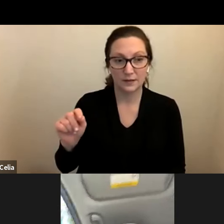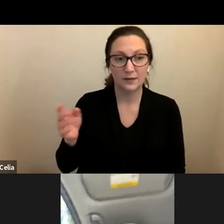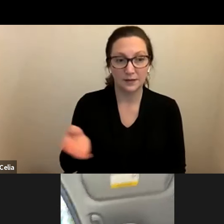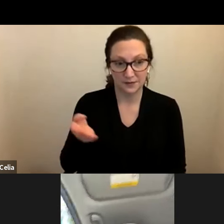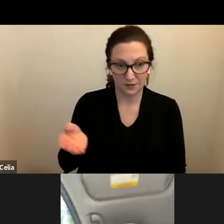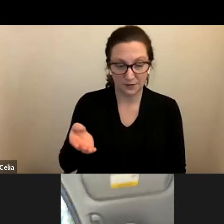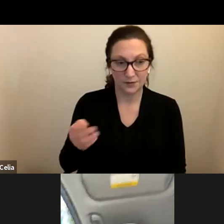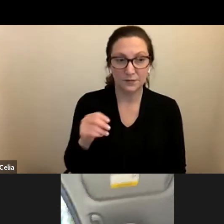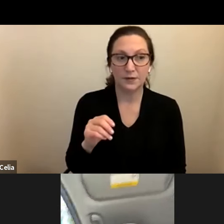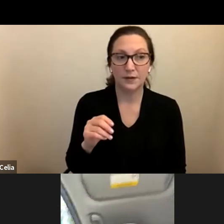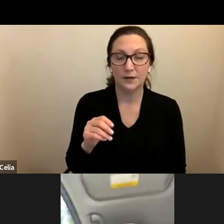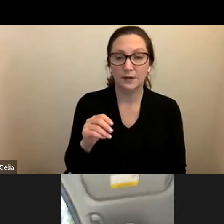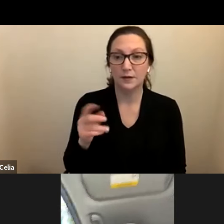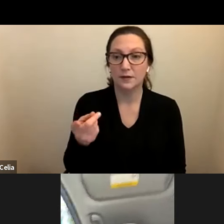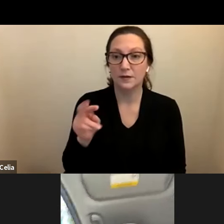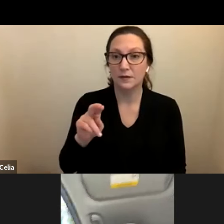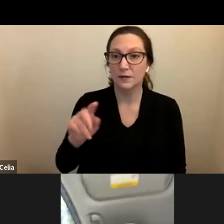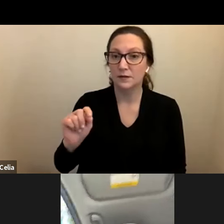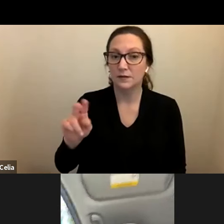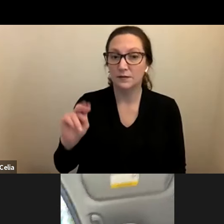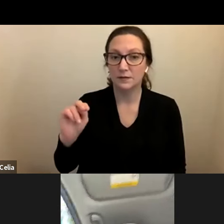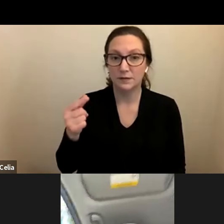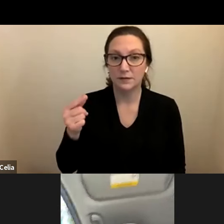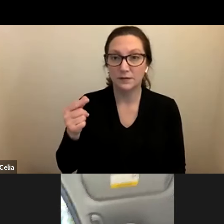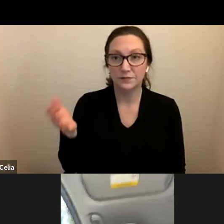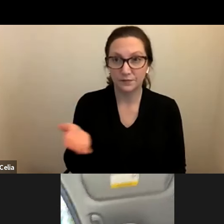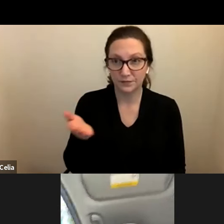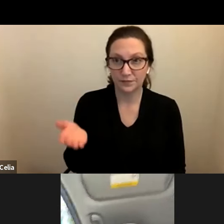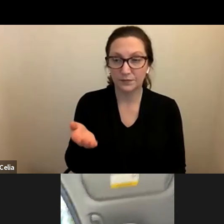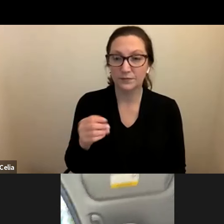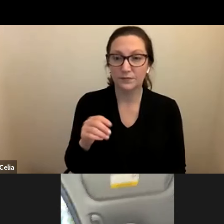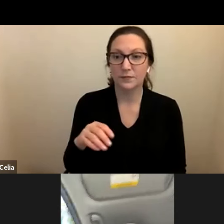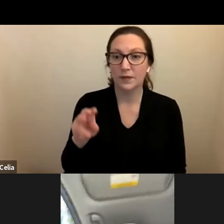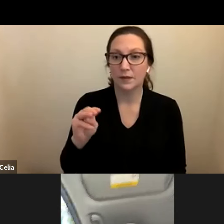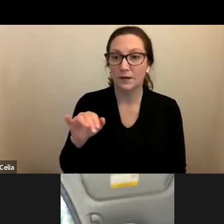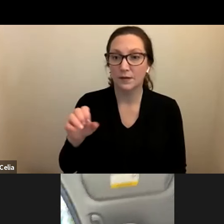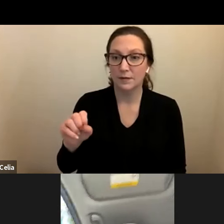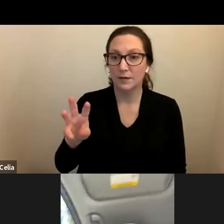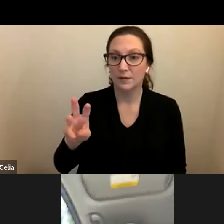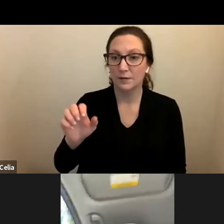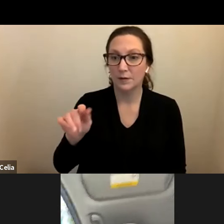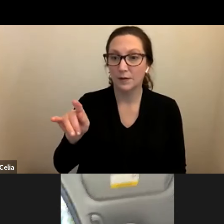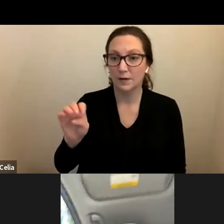Here. Dr. Tang, Here. Ms. Waite,